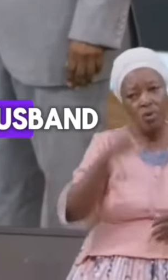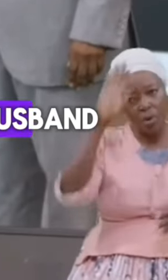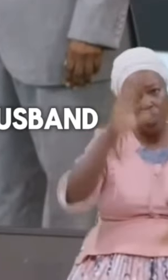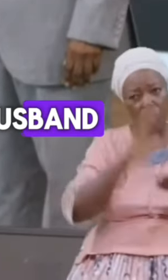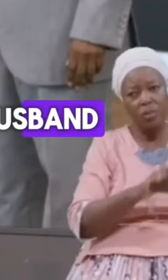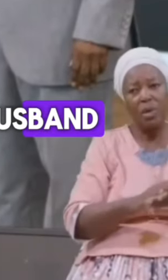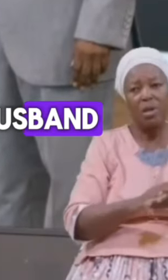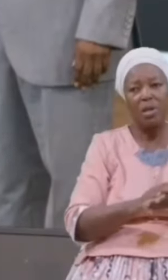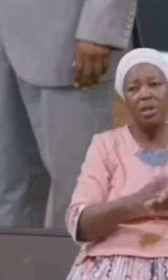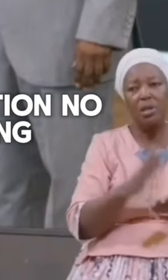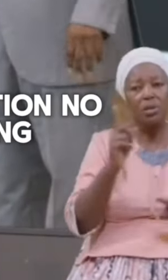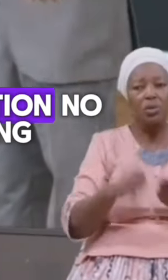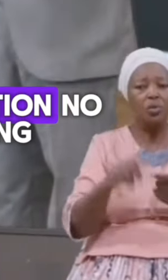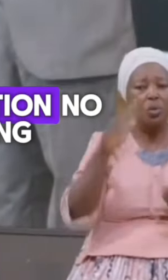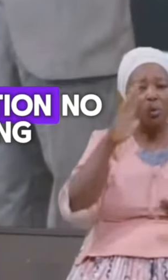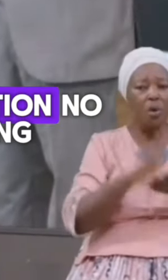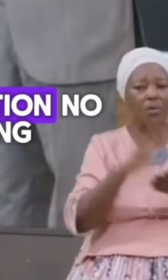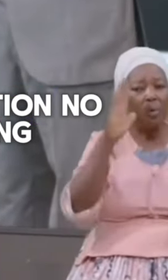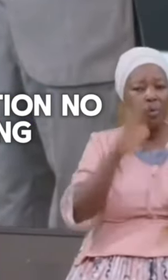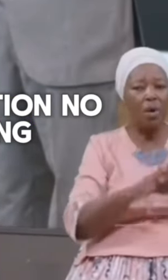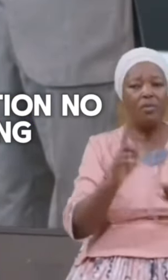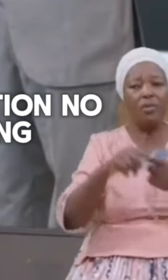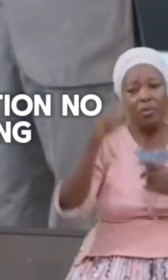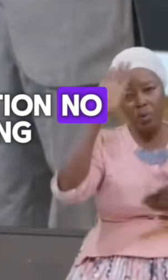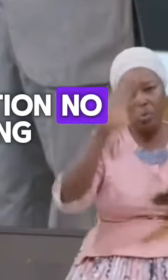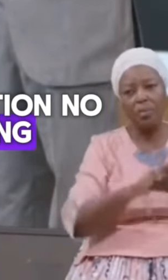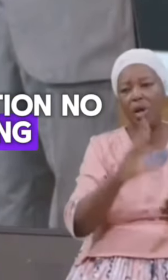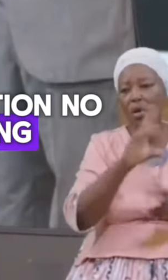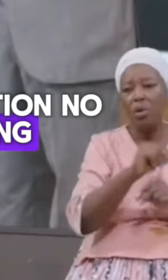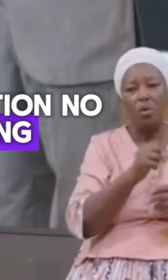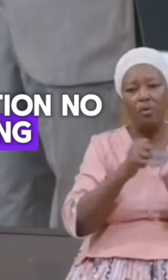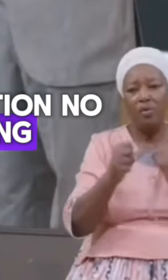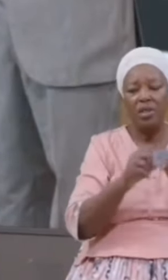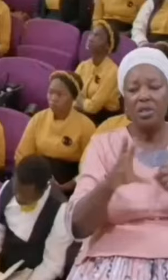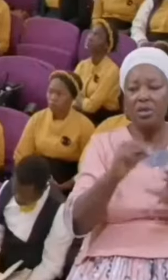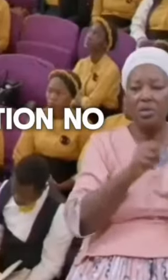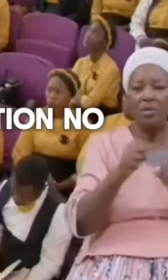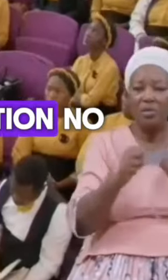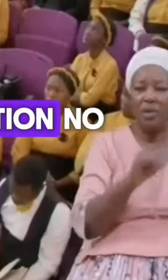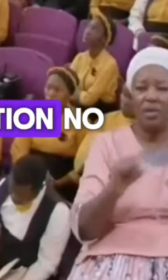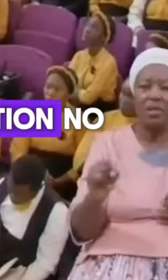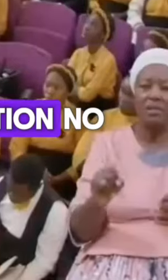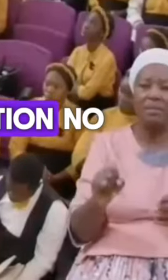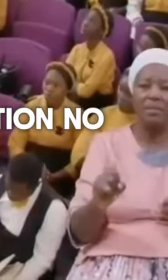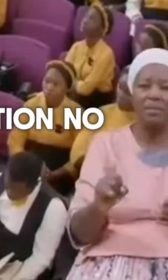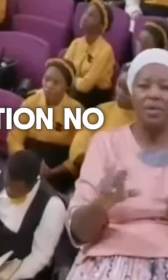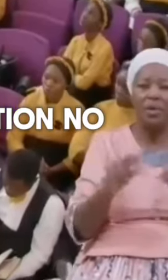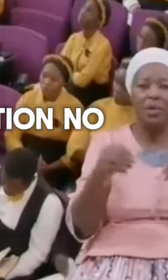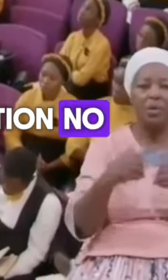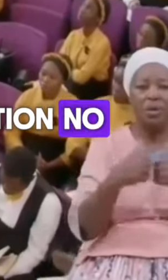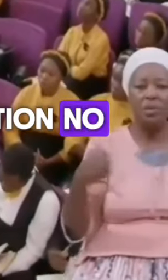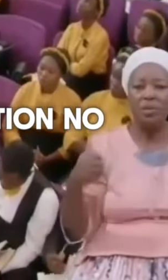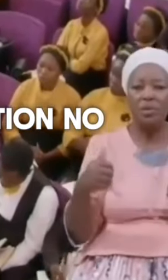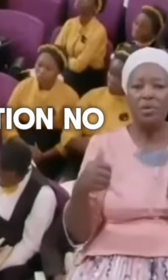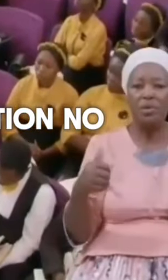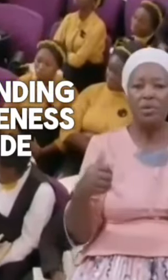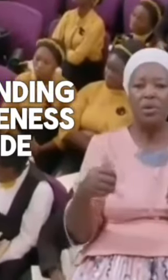to husband. No contention, no fighting, no separation,